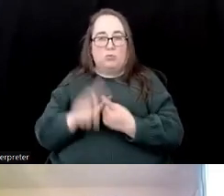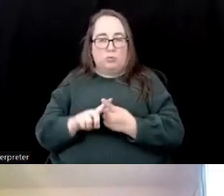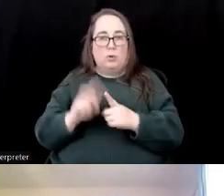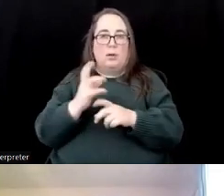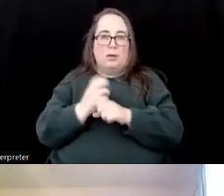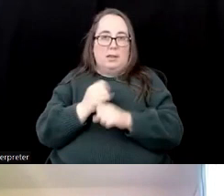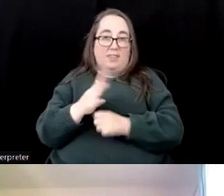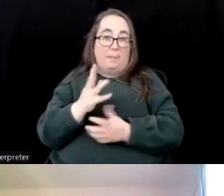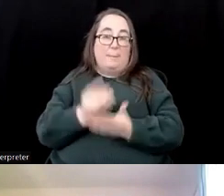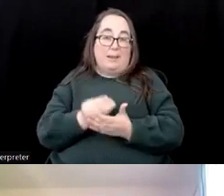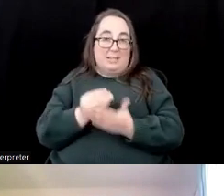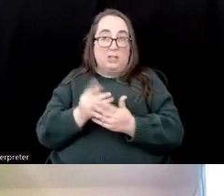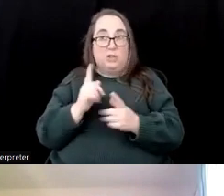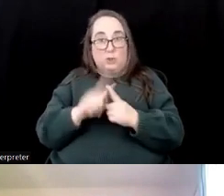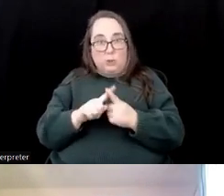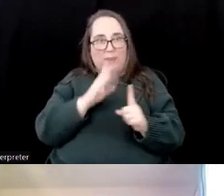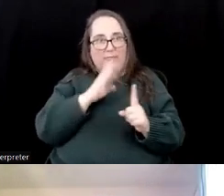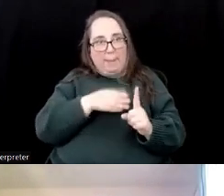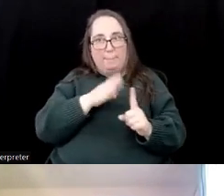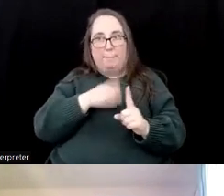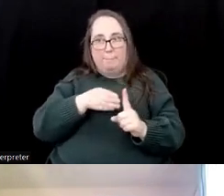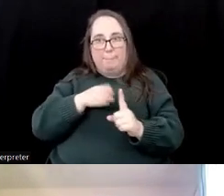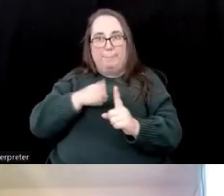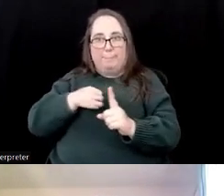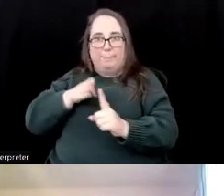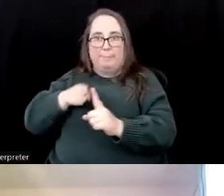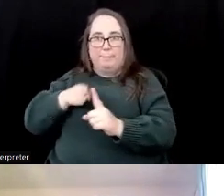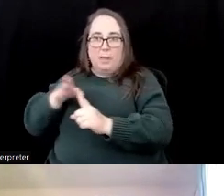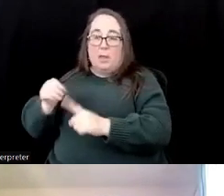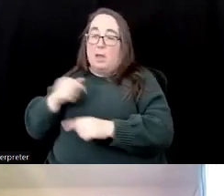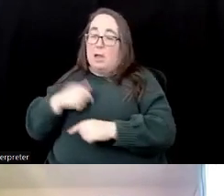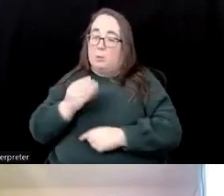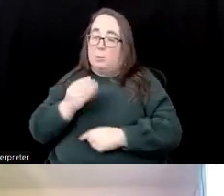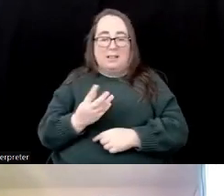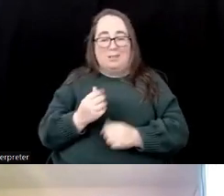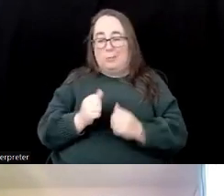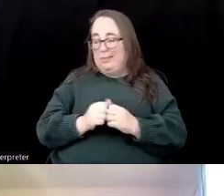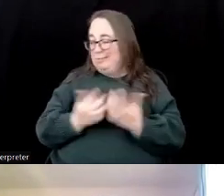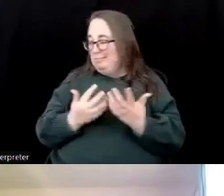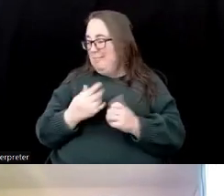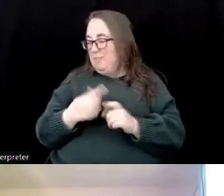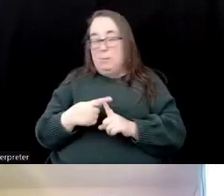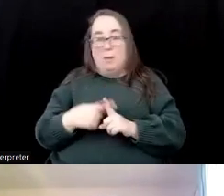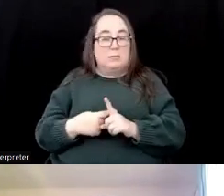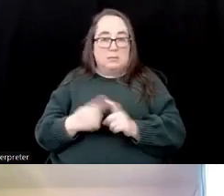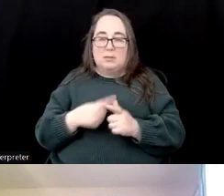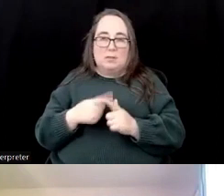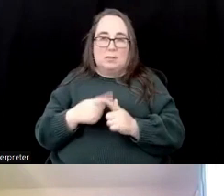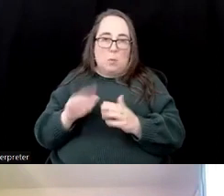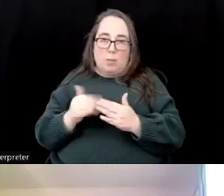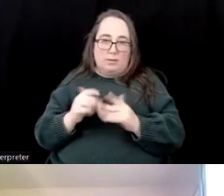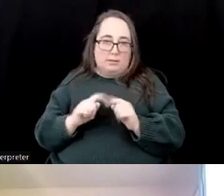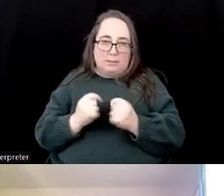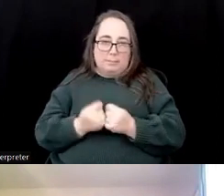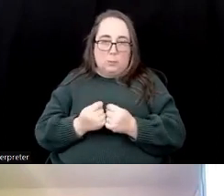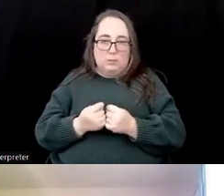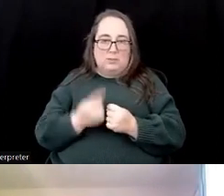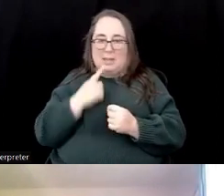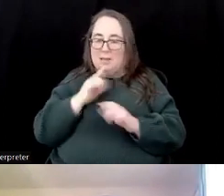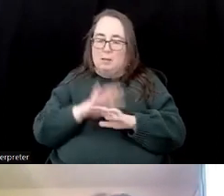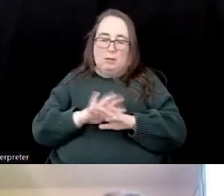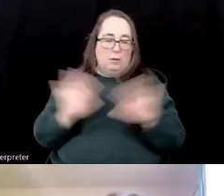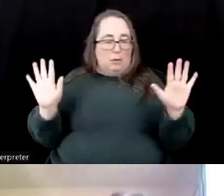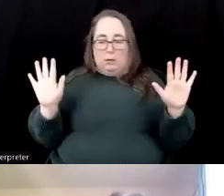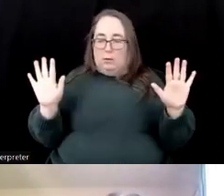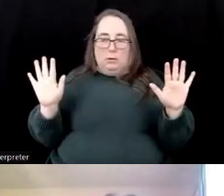that money to them. And I would tell you within a few months, the whole team was up in arms saying,